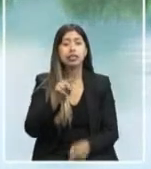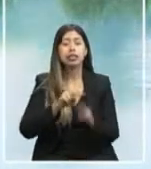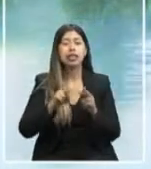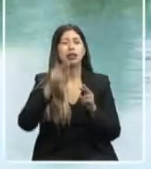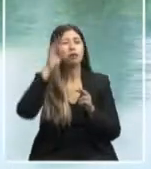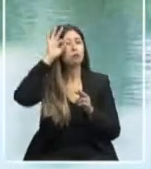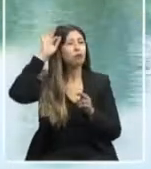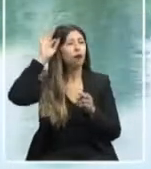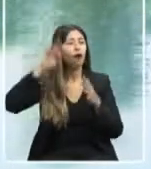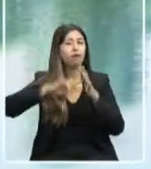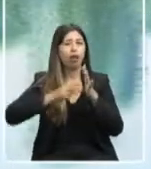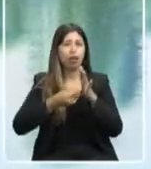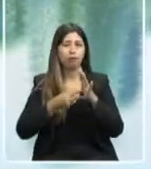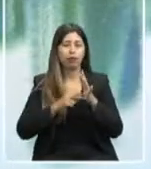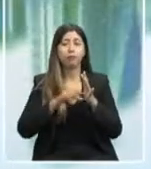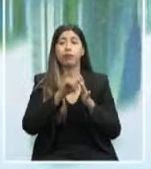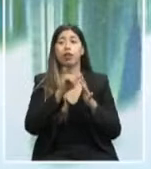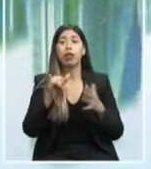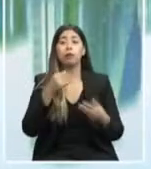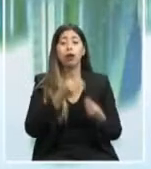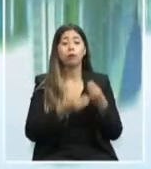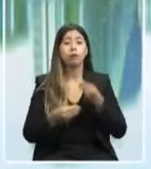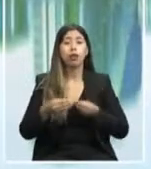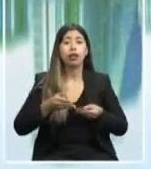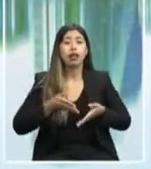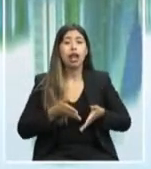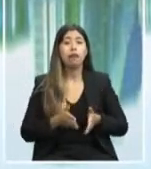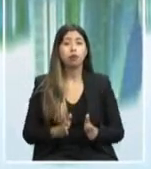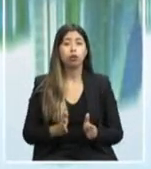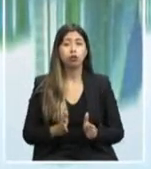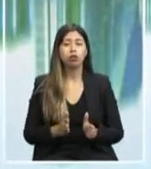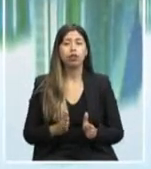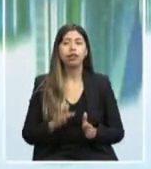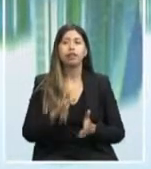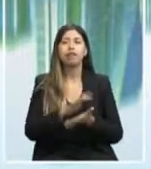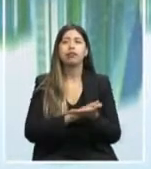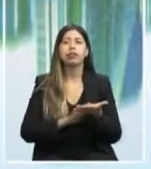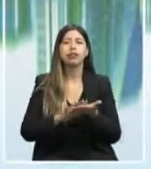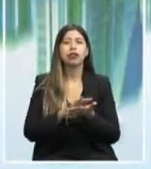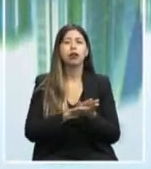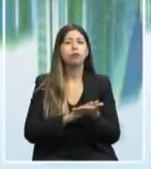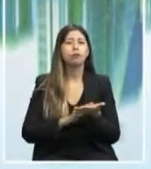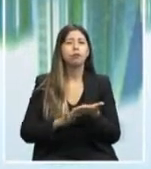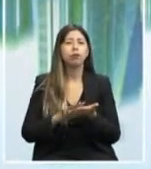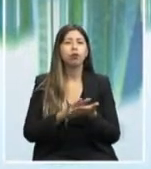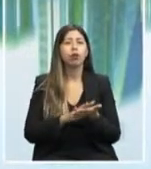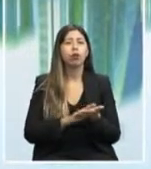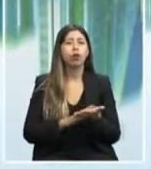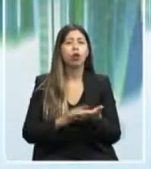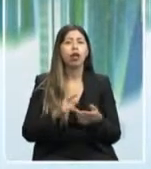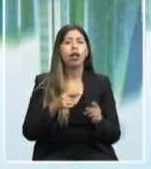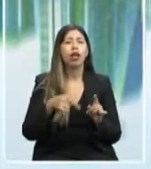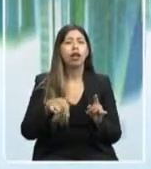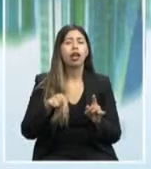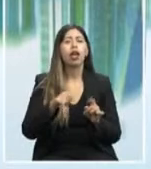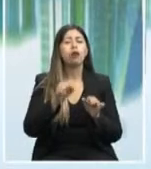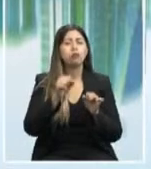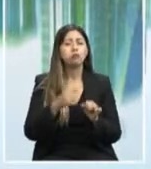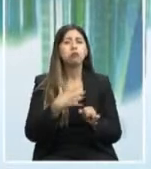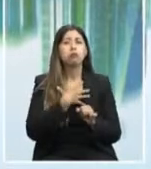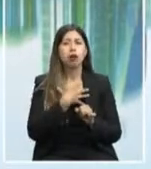bring children and they can reproduce, and they will know that they are sick only later. So they